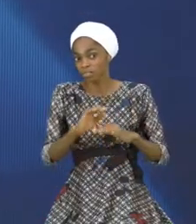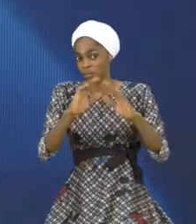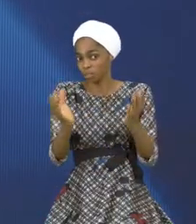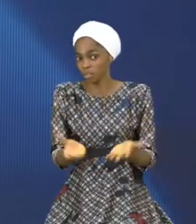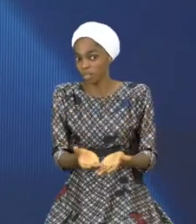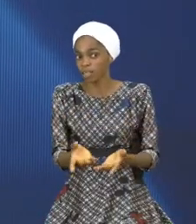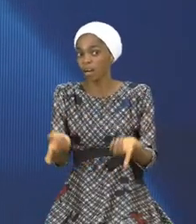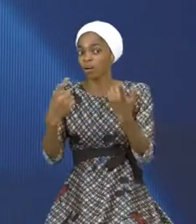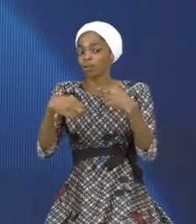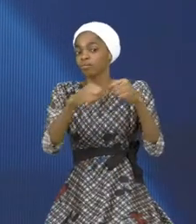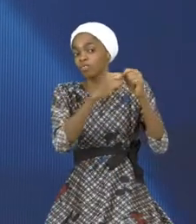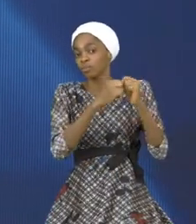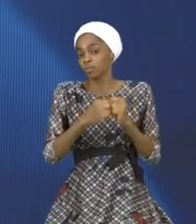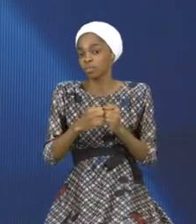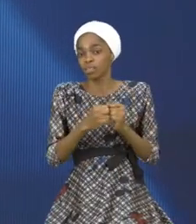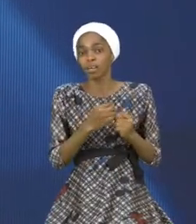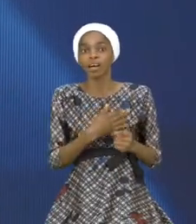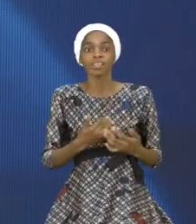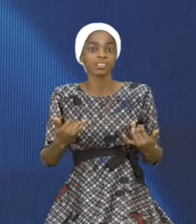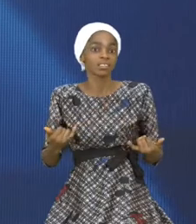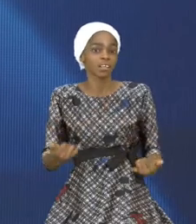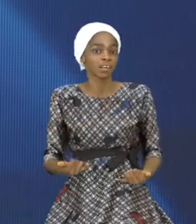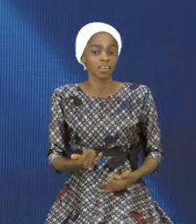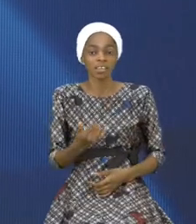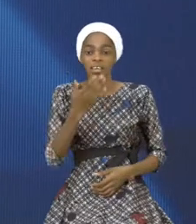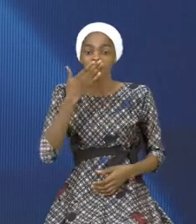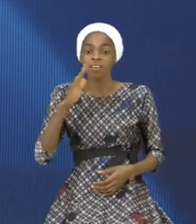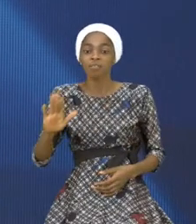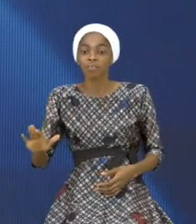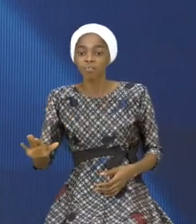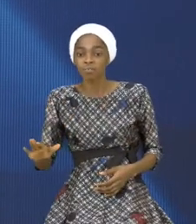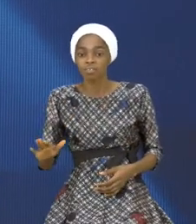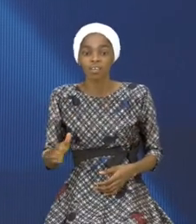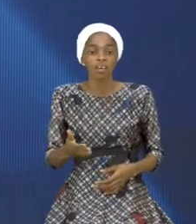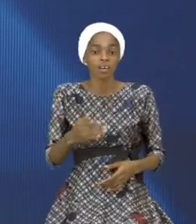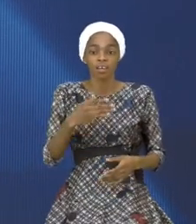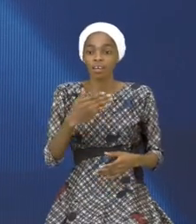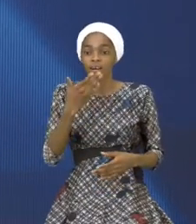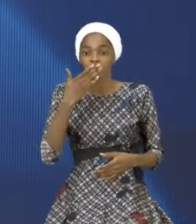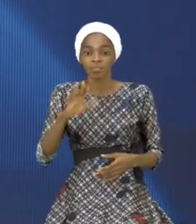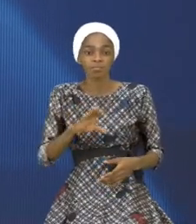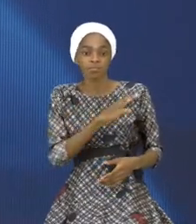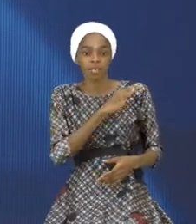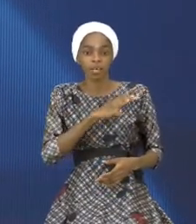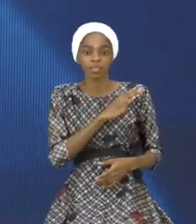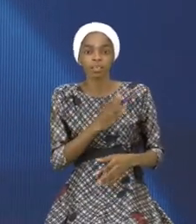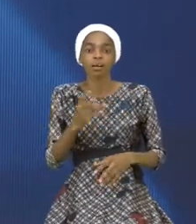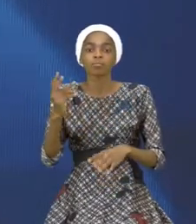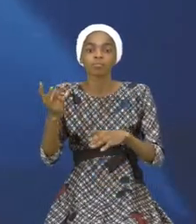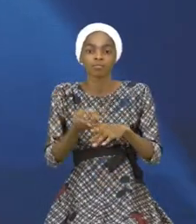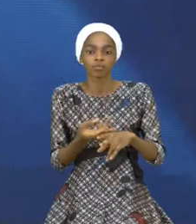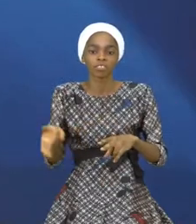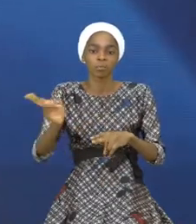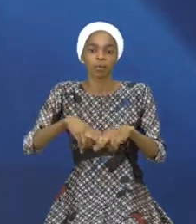and now evil character, bad character multiplies. And it is